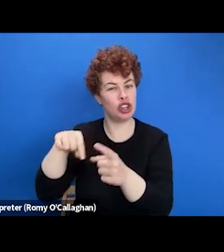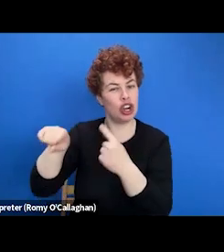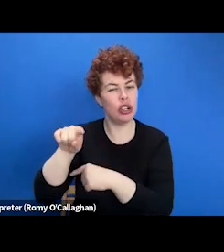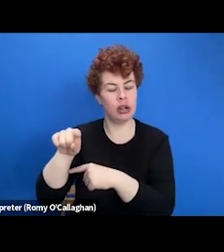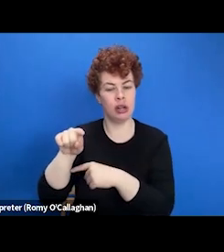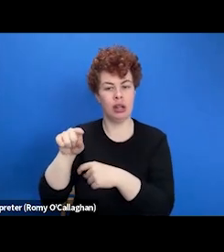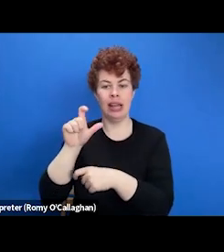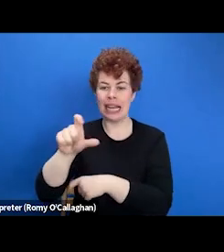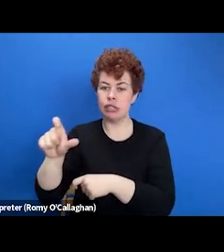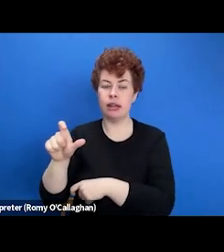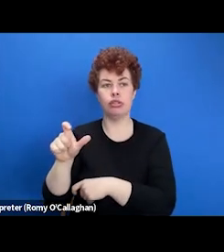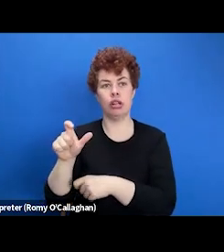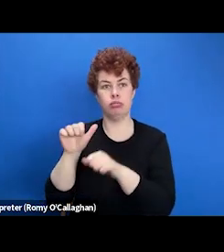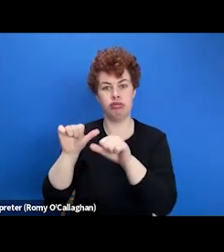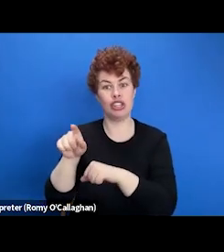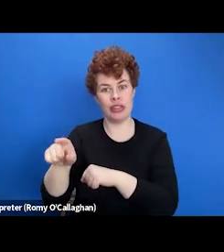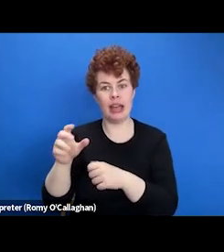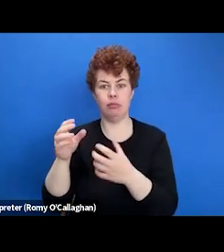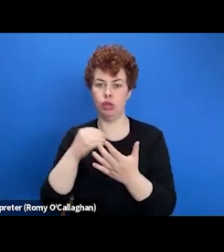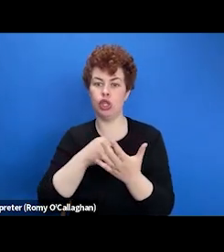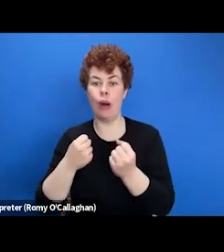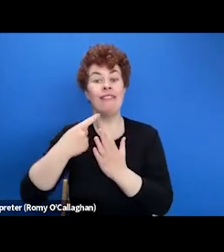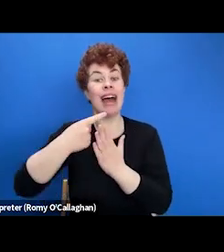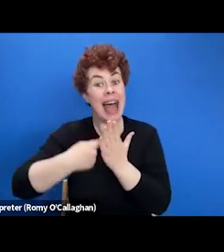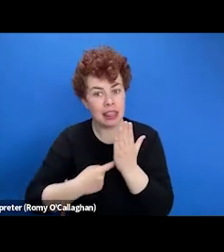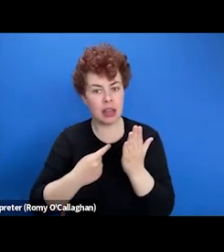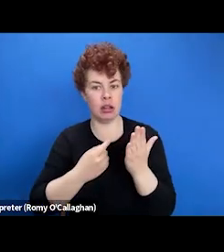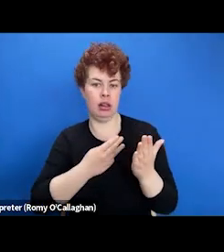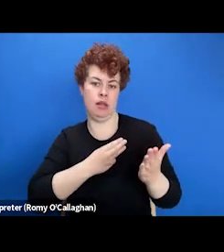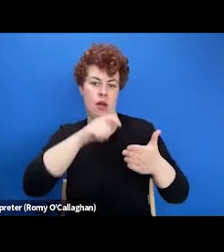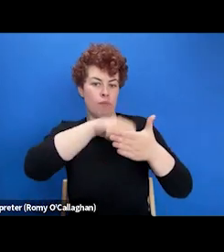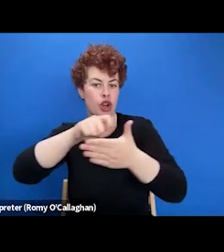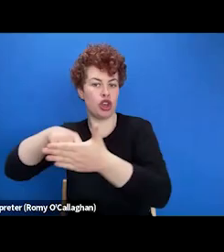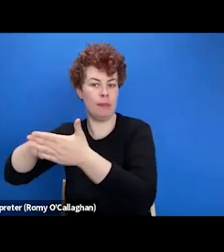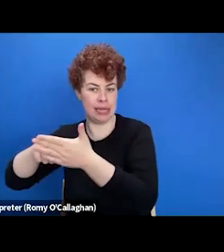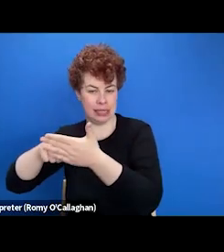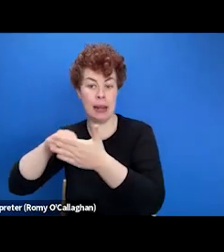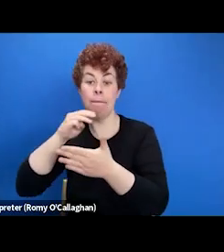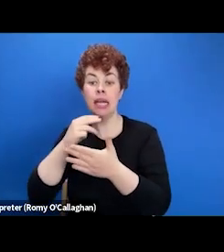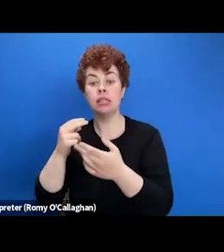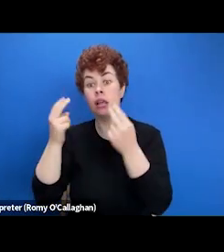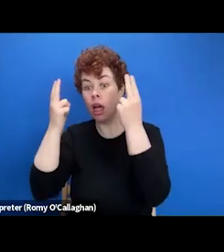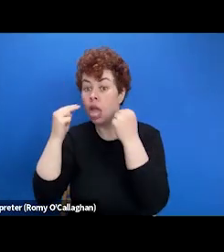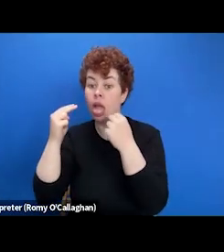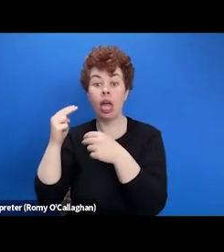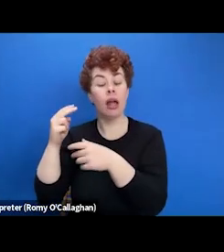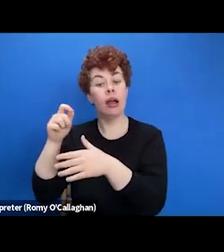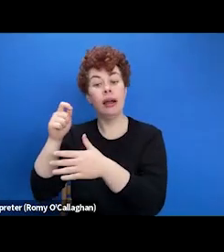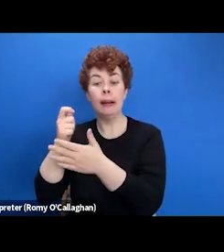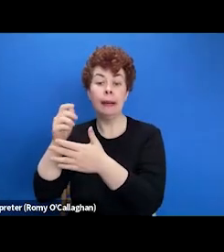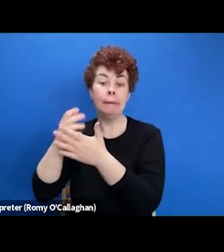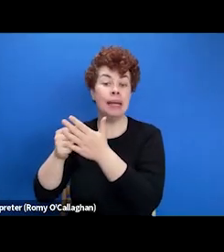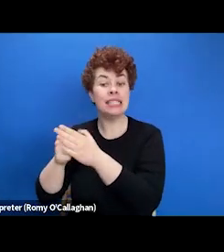municipalities to have an ethical procurement that excludes complicit corporation from doing businesses with